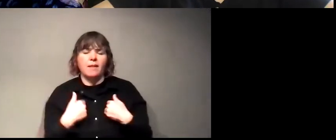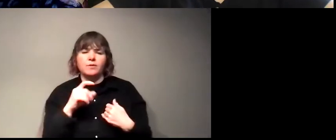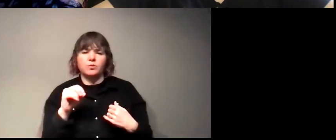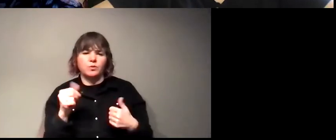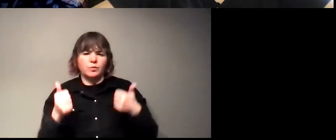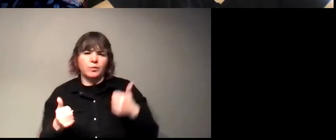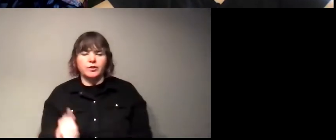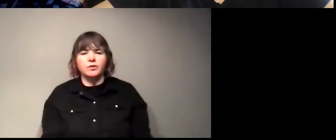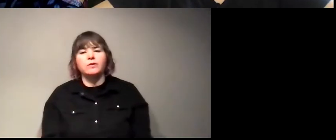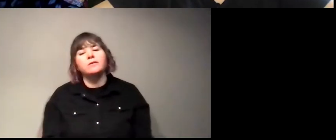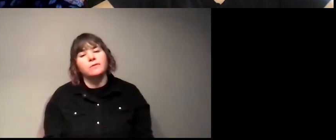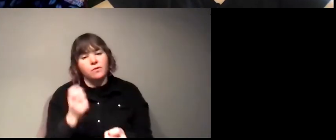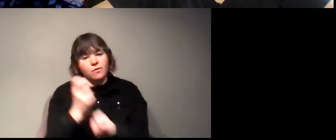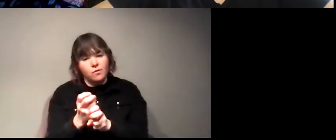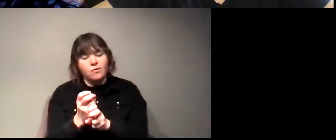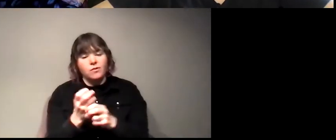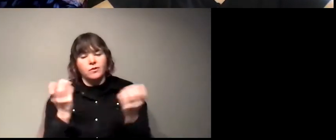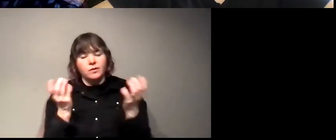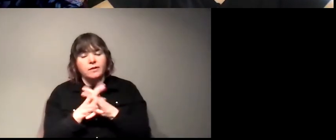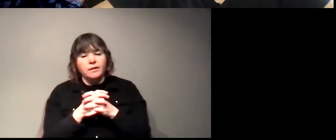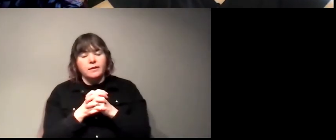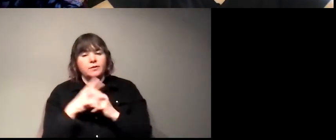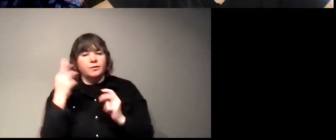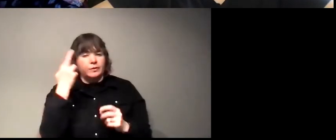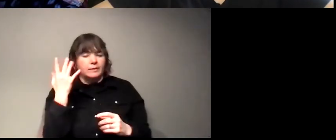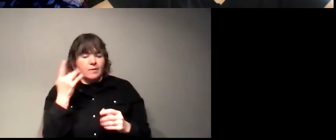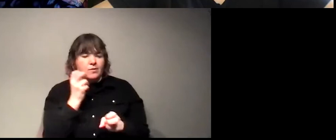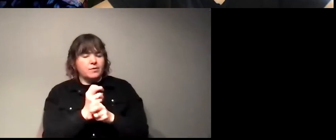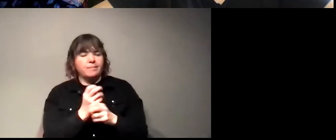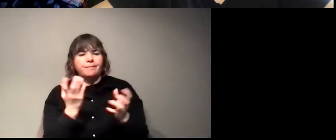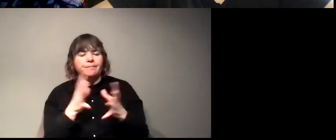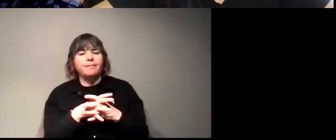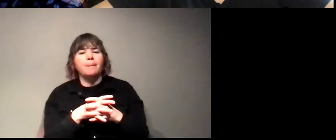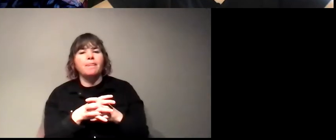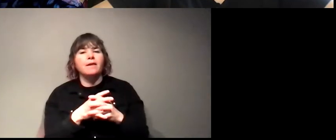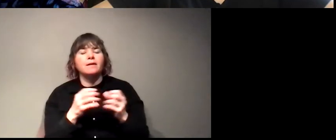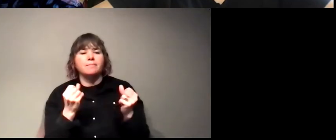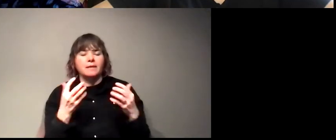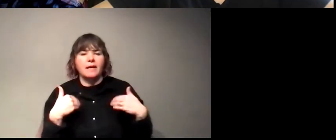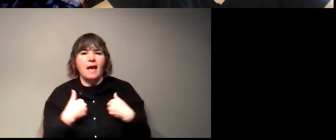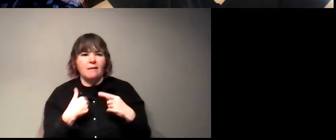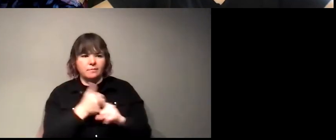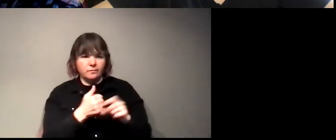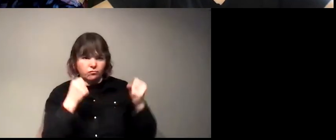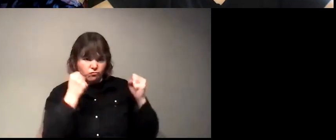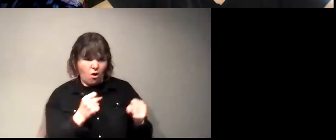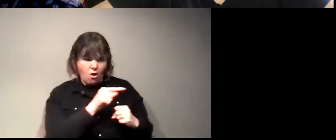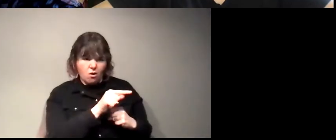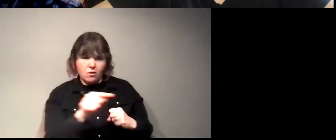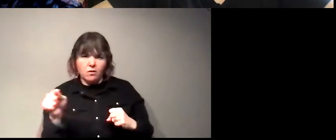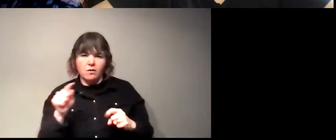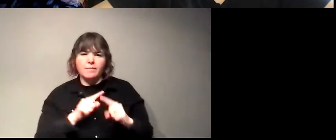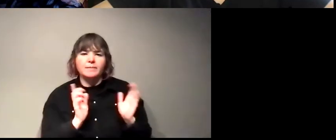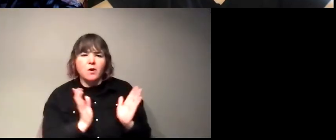So that's actually a really hard question to answer. And the reason why is because there are a lot of animals that are strong, but they're